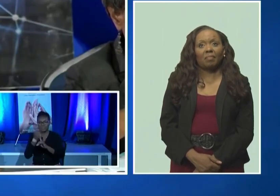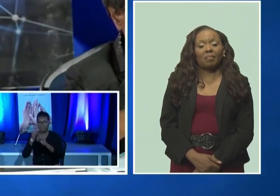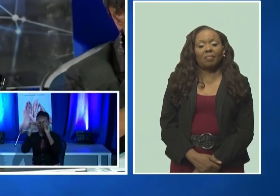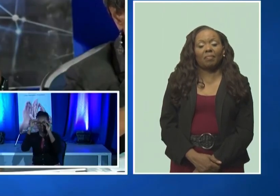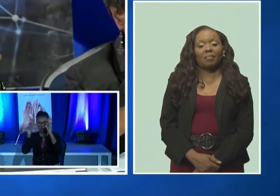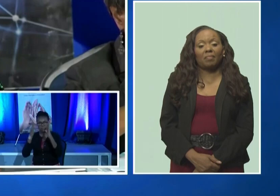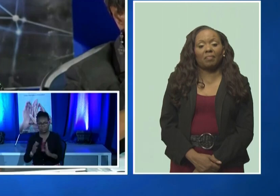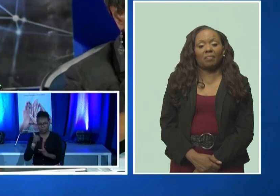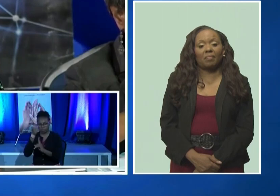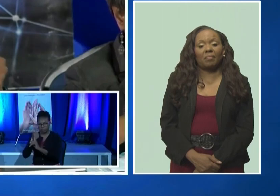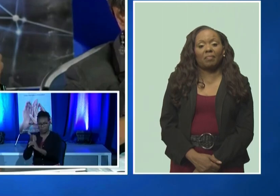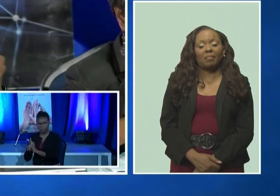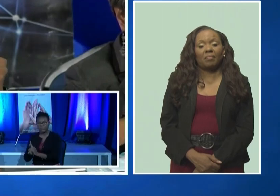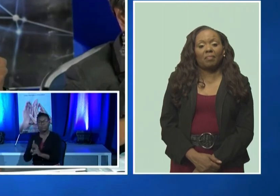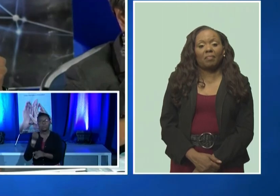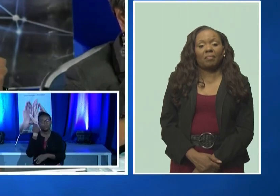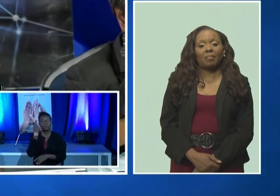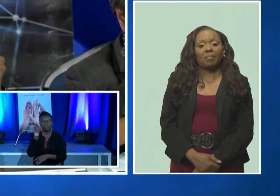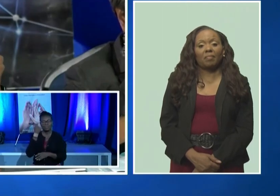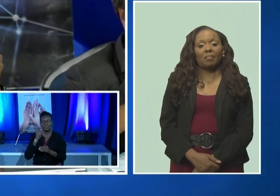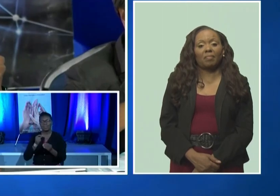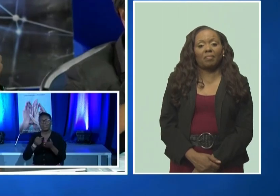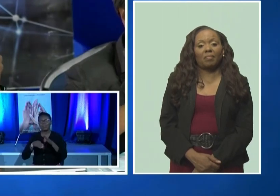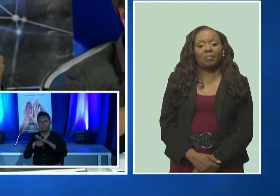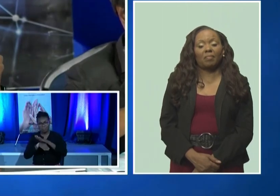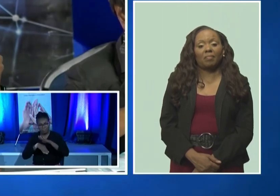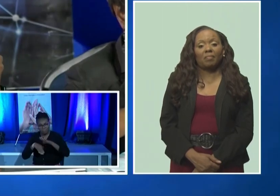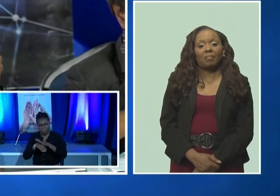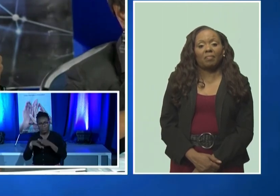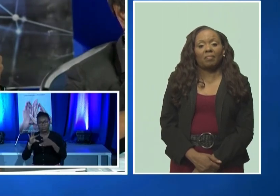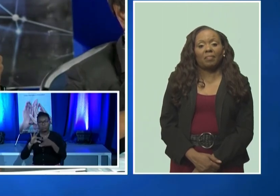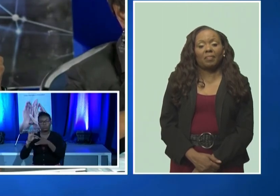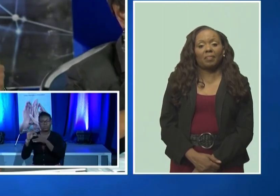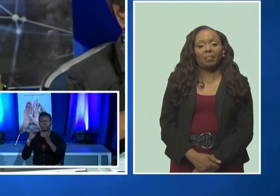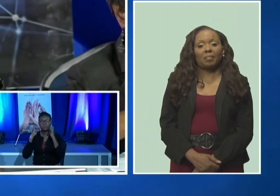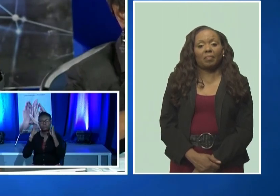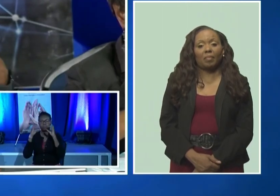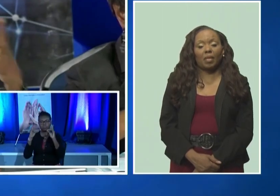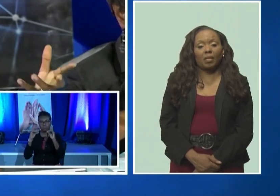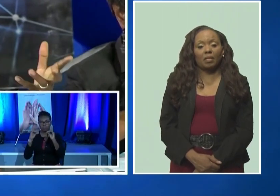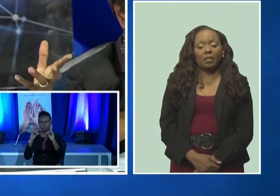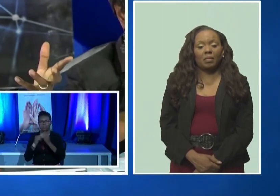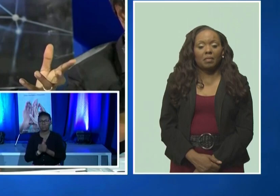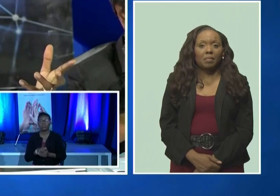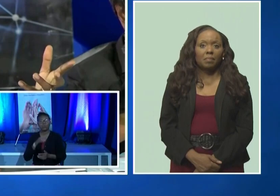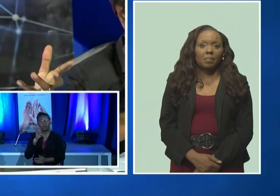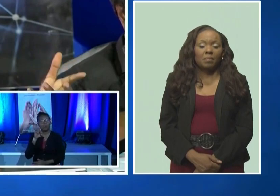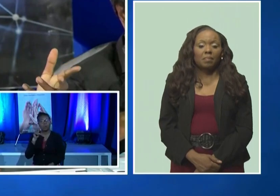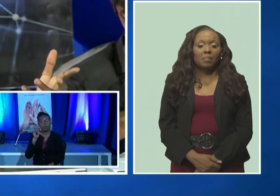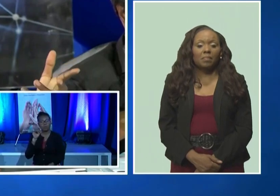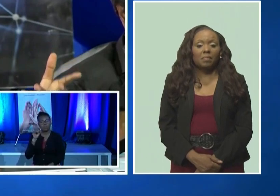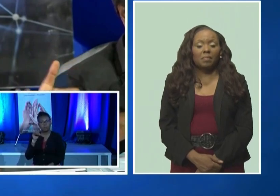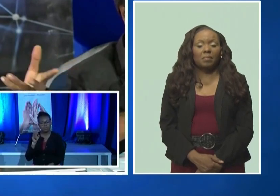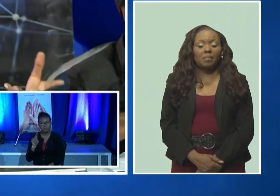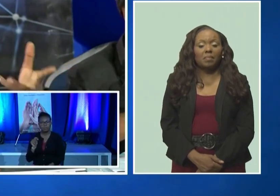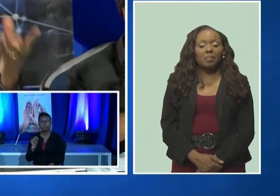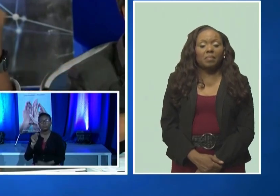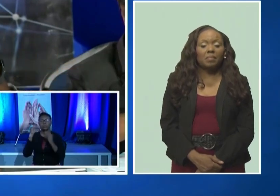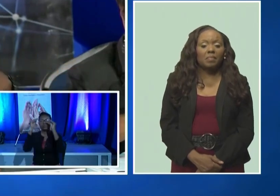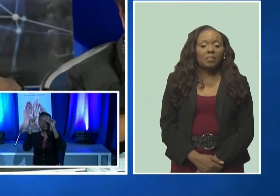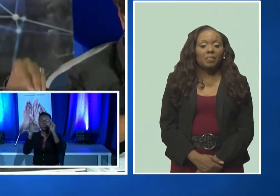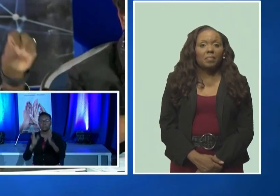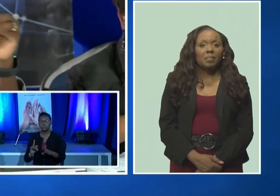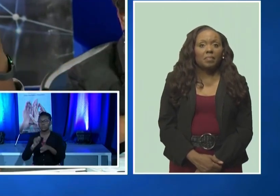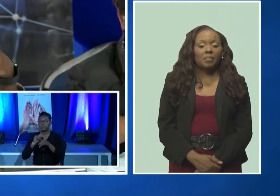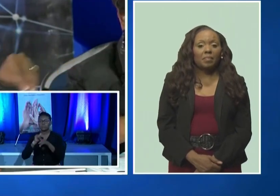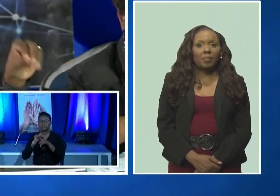have some basic understanding of special education. So we want Erdison Teachers Training College to